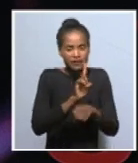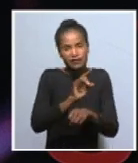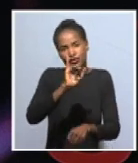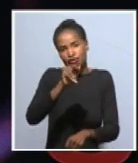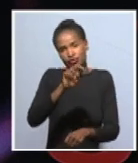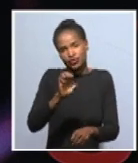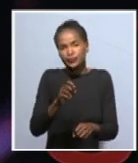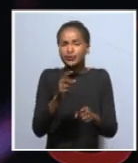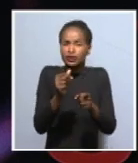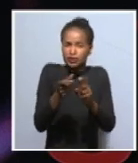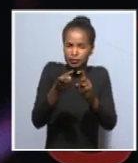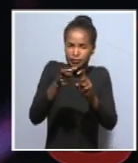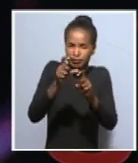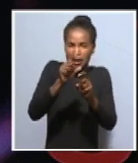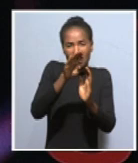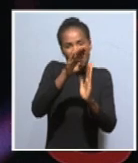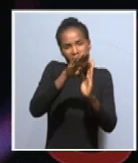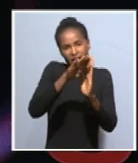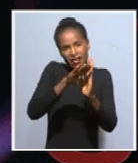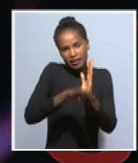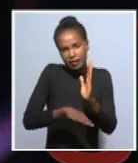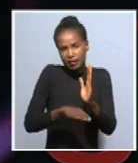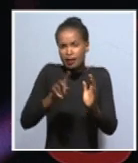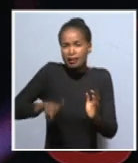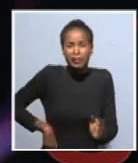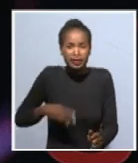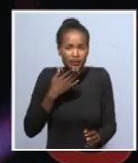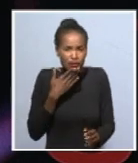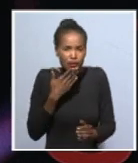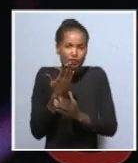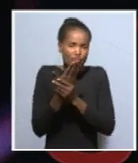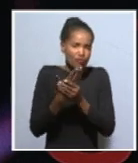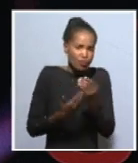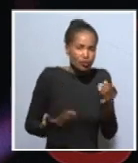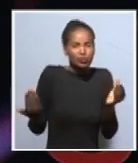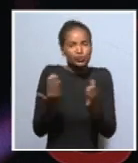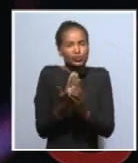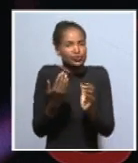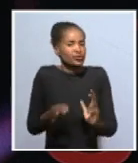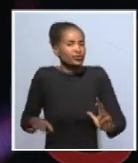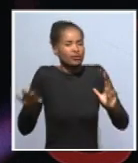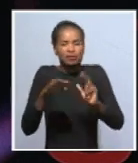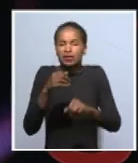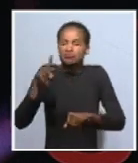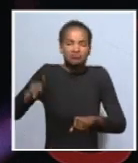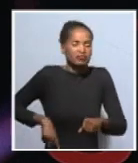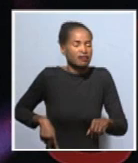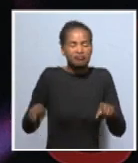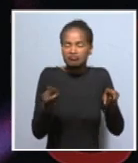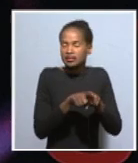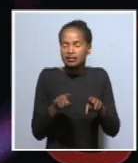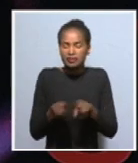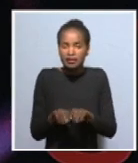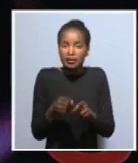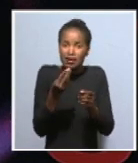of the rates, and of course that will be a benefit to both existing as well as new clients. So when the rates